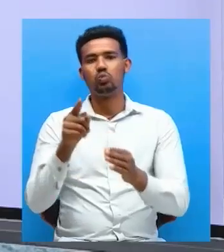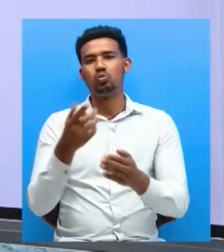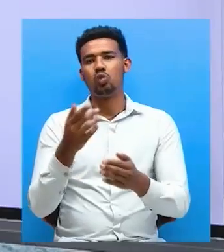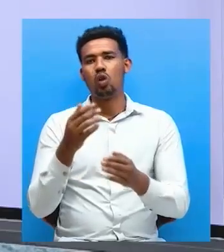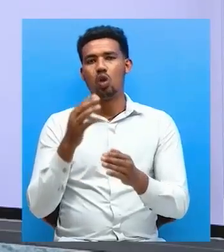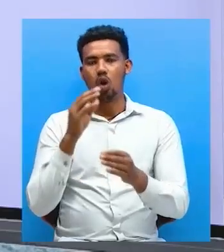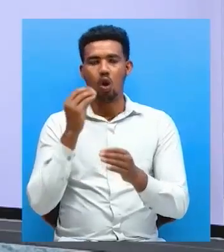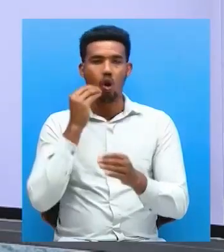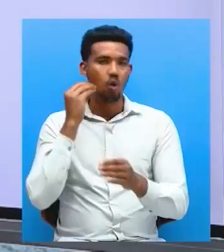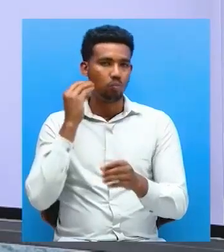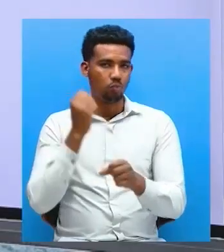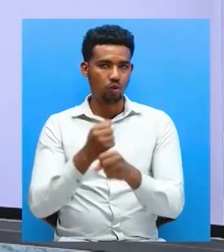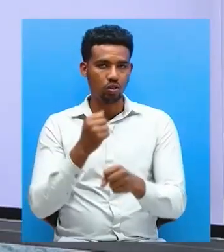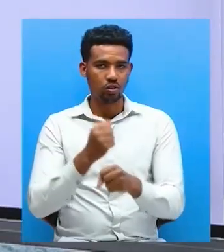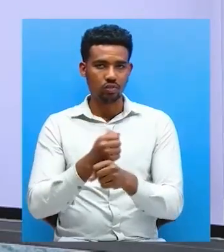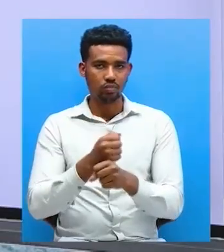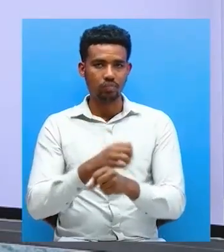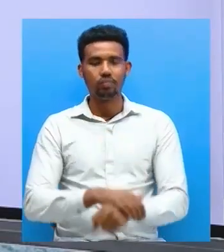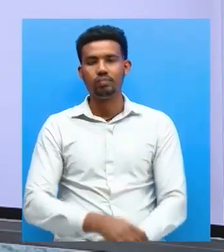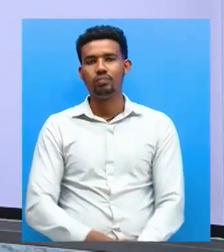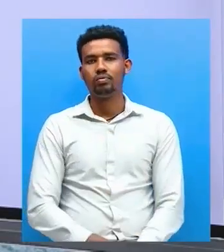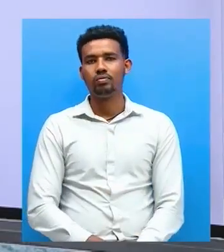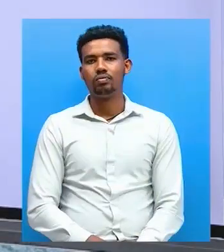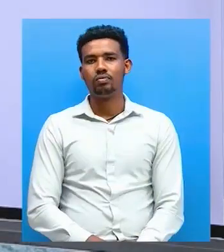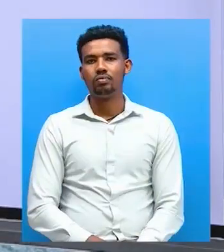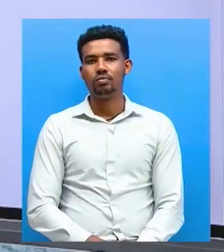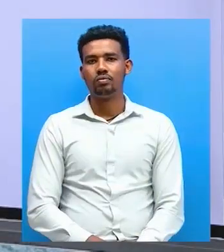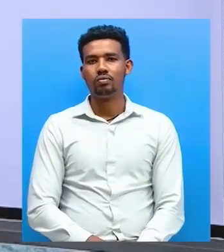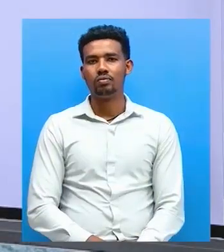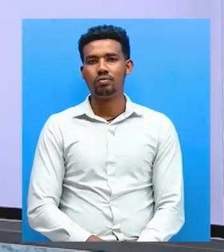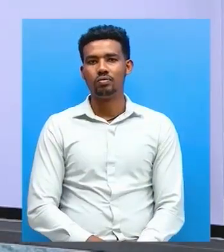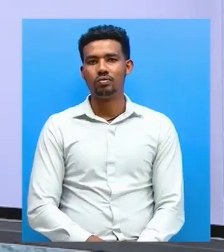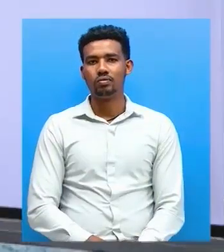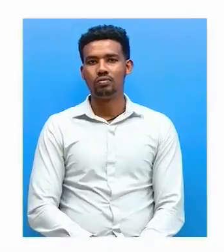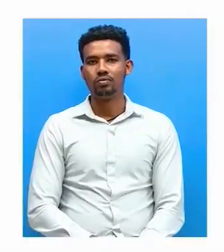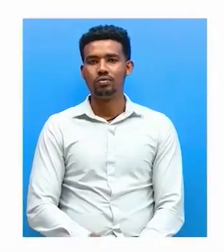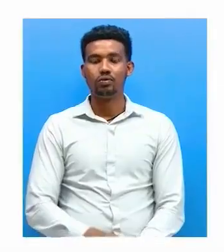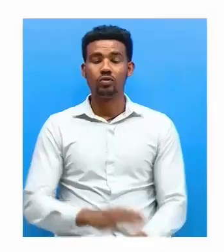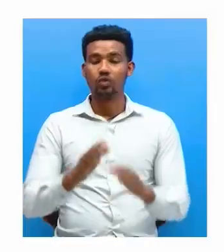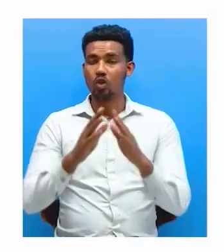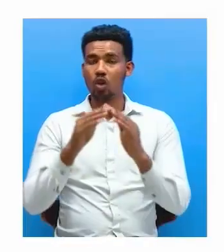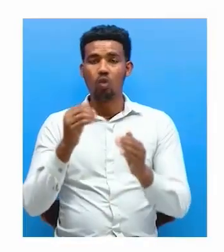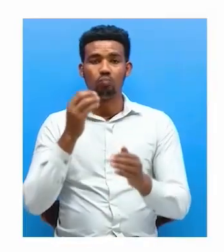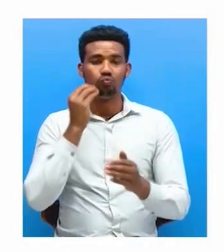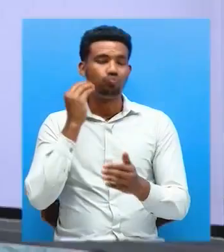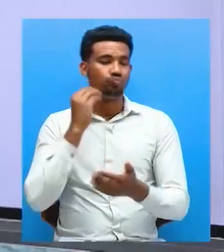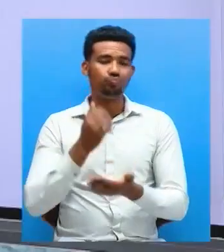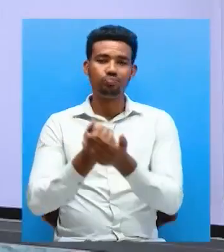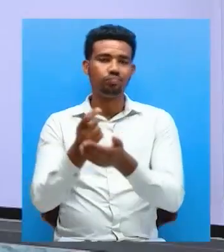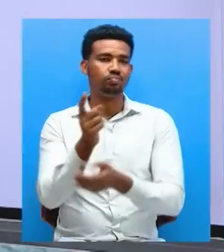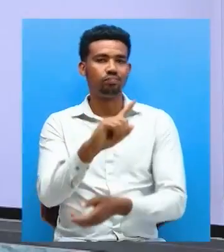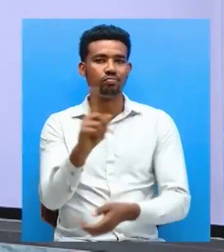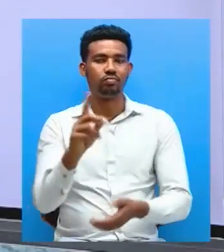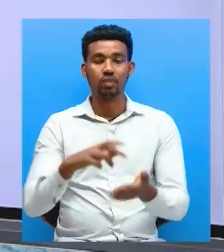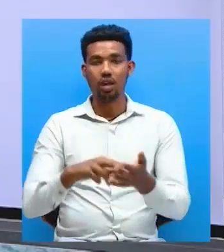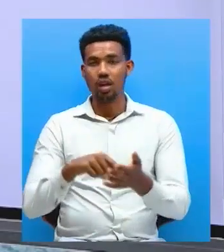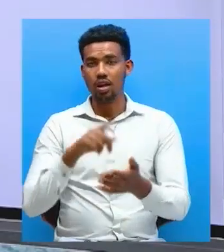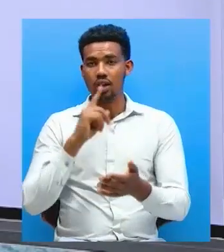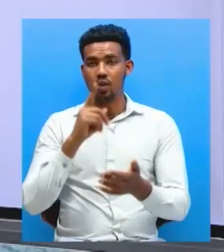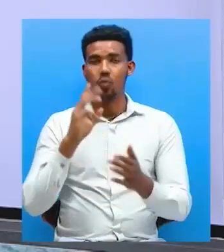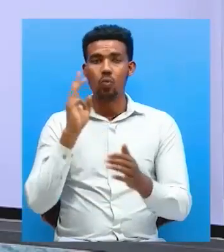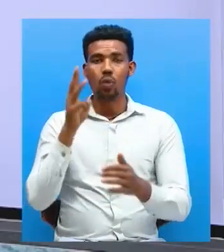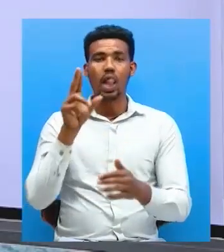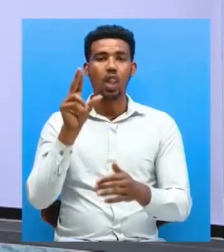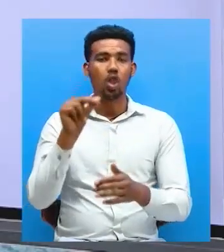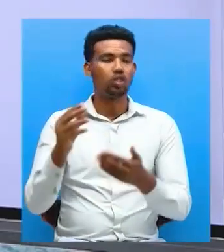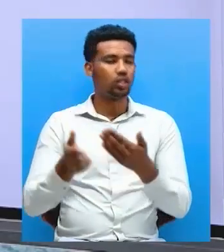will not help with you with your homework. Here is the underlined word, will not.